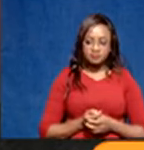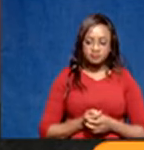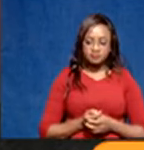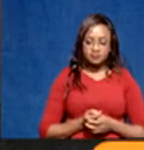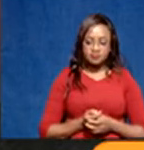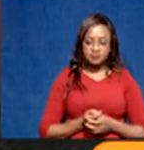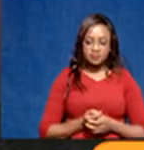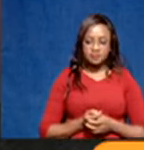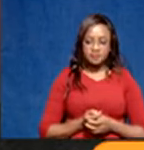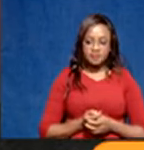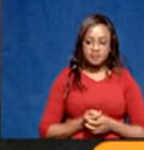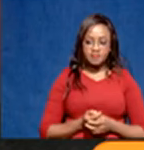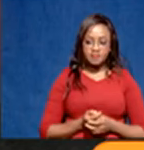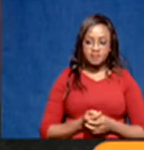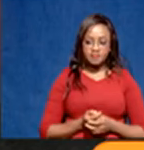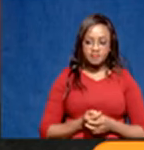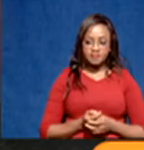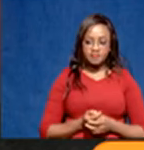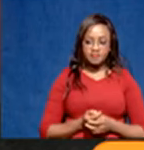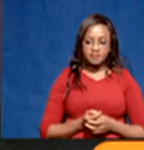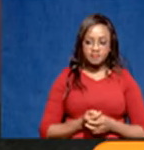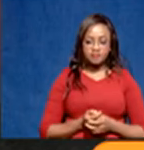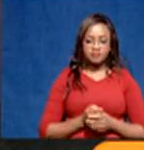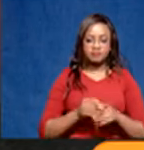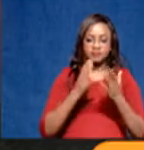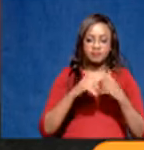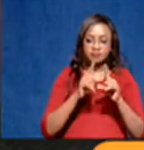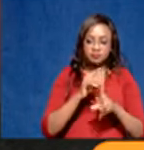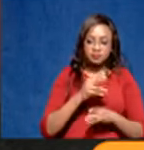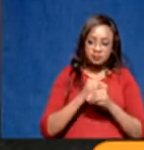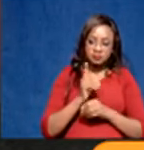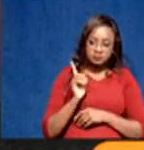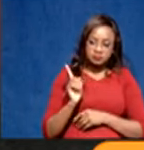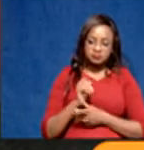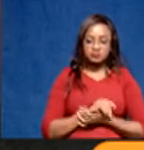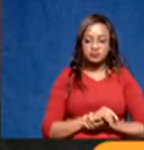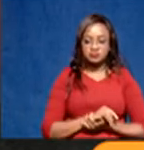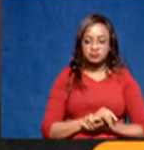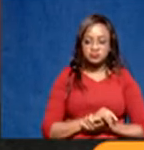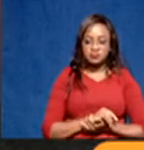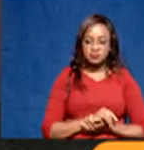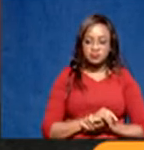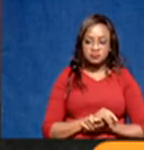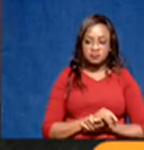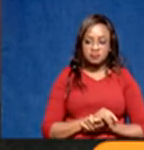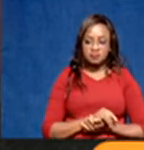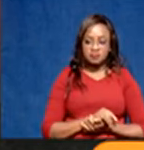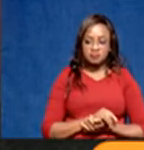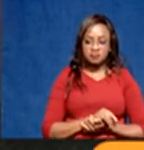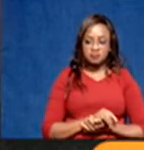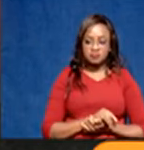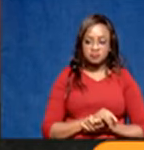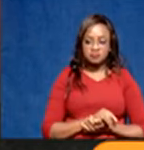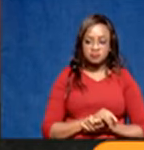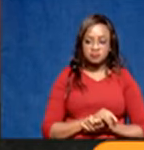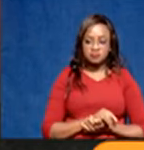orders. Similarly to the customer care desk at the registry, a Kenyan will get e-filing support for any pending matter. Those that will